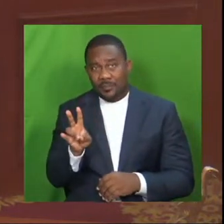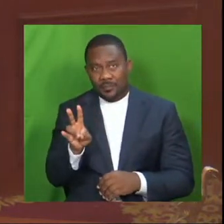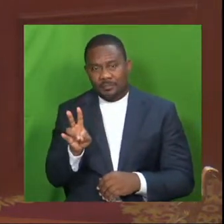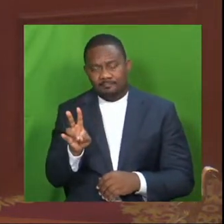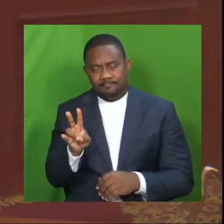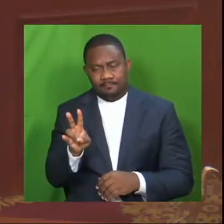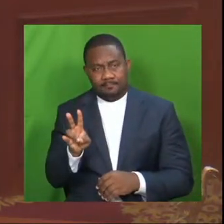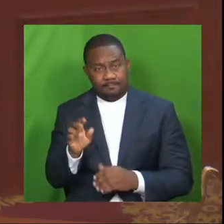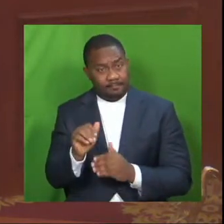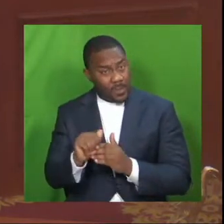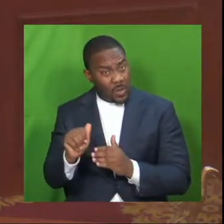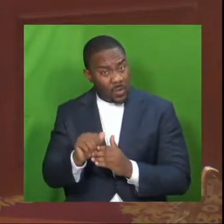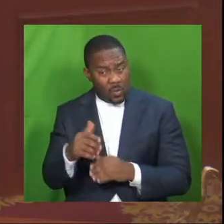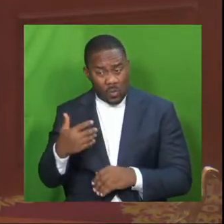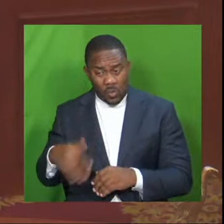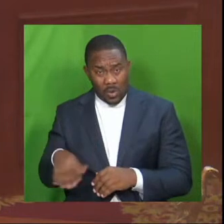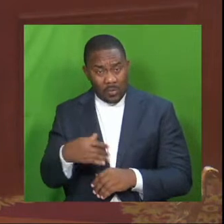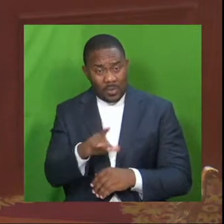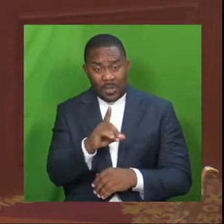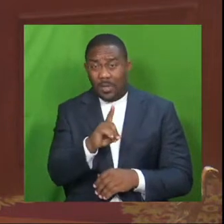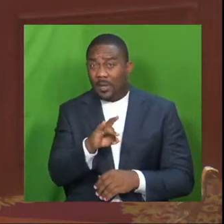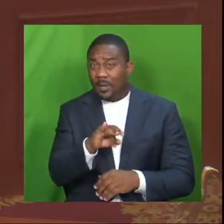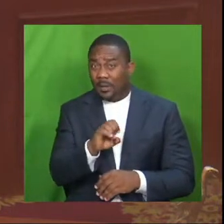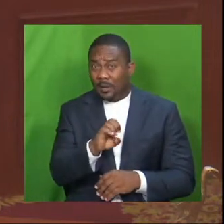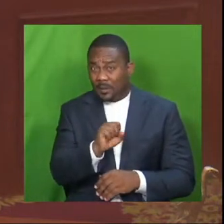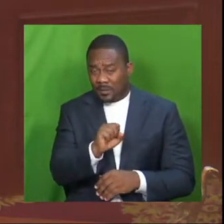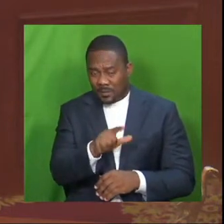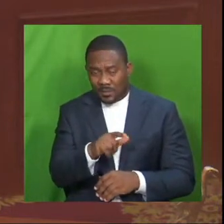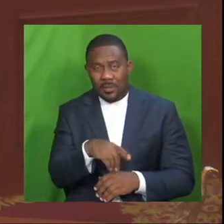cedis. Diesel which sold at